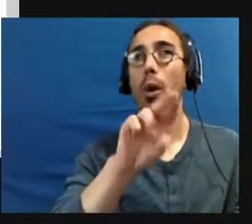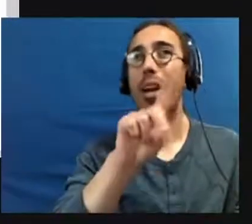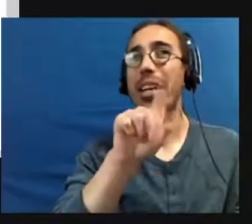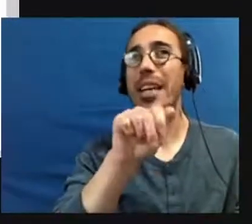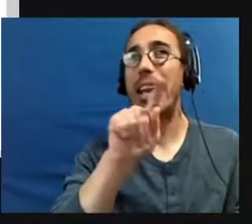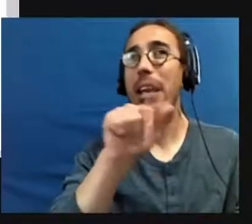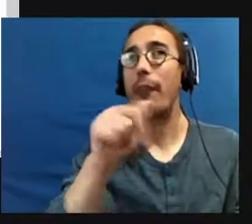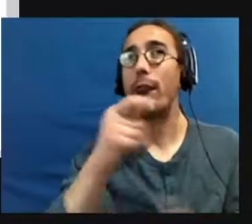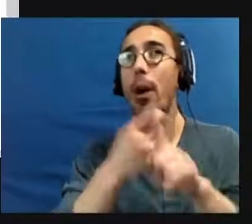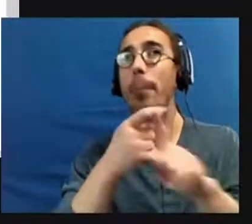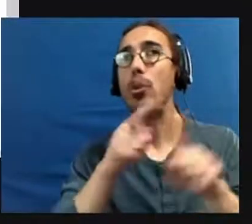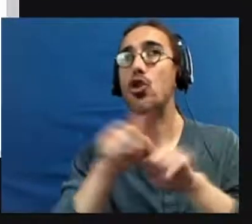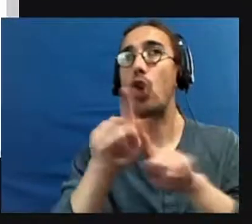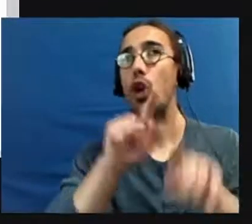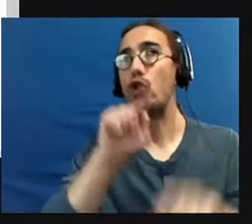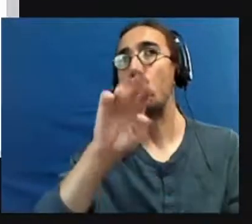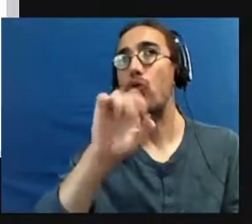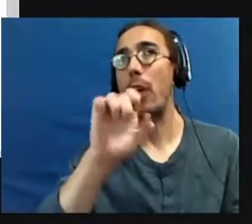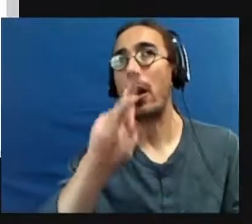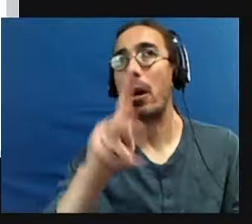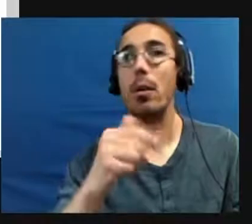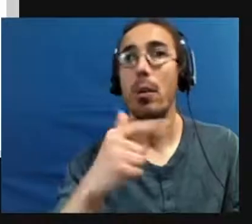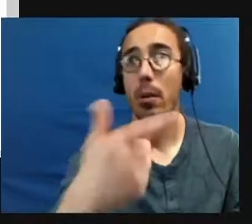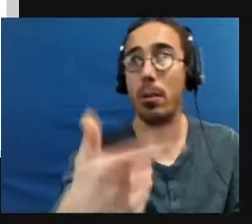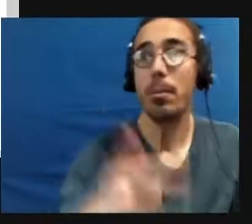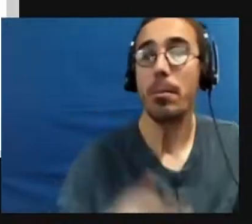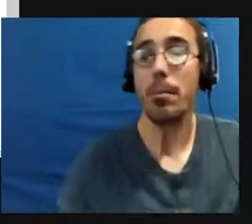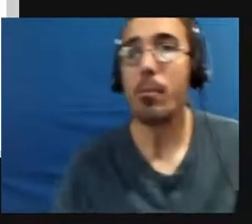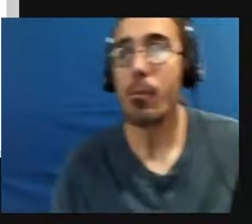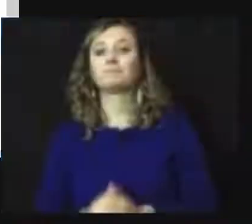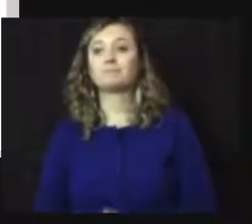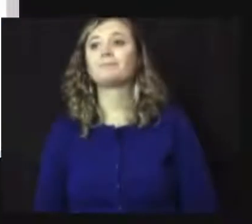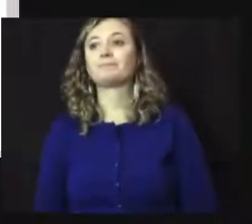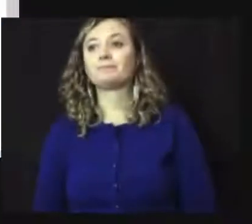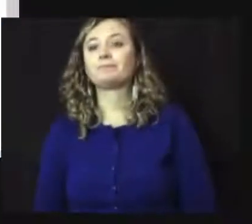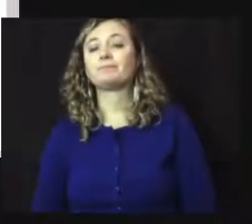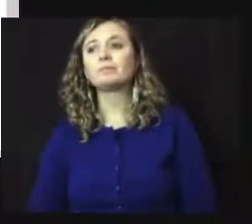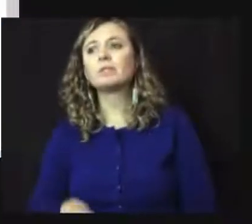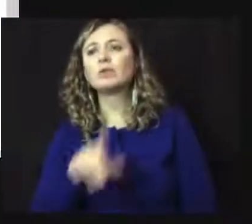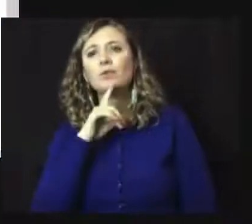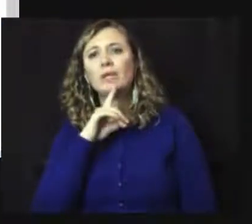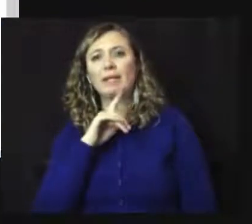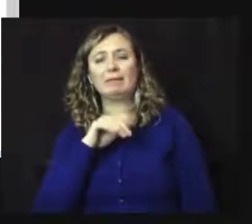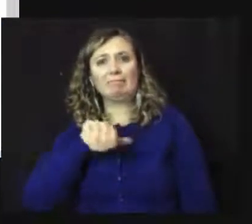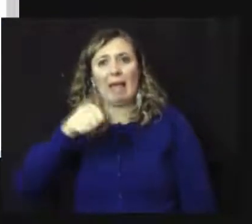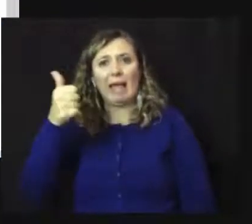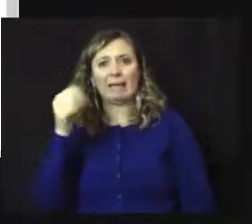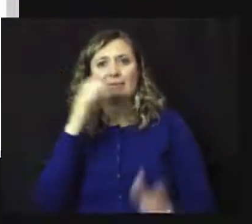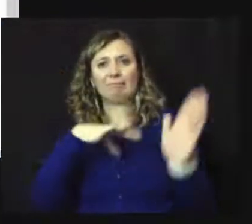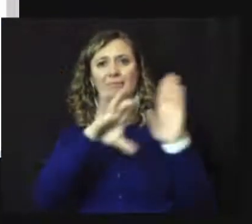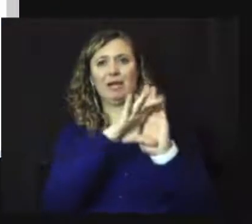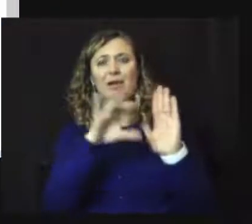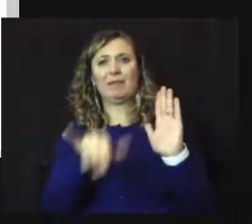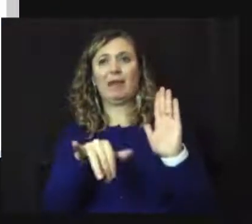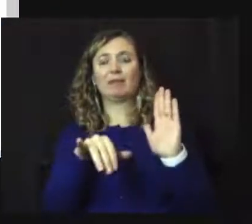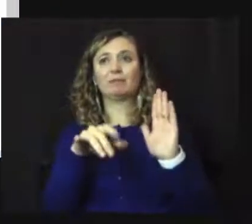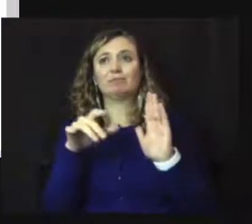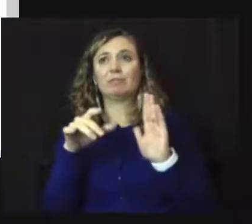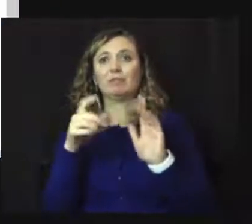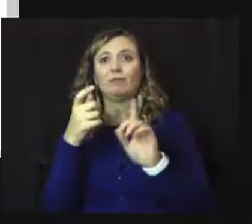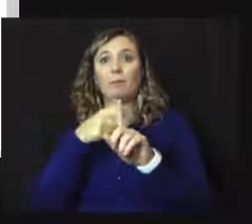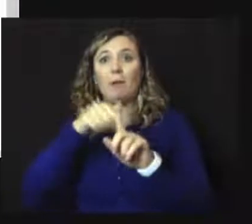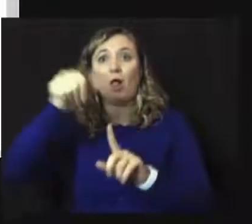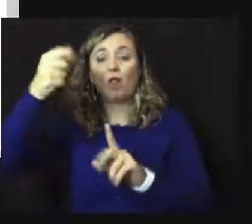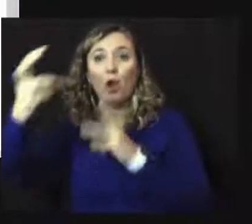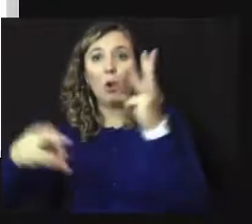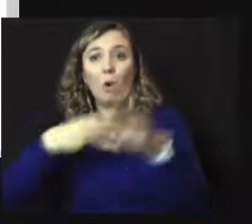from Star Trek, or really kind of any character that comes from another world to Earth and has to learn how it works. So think Transformers